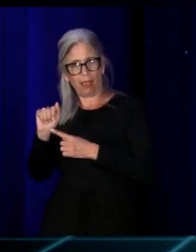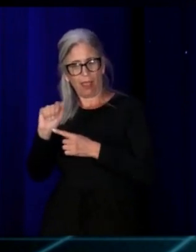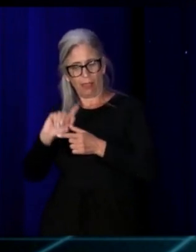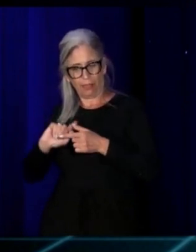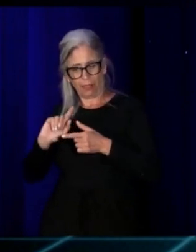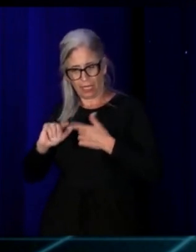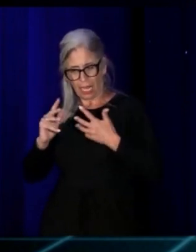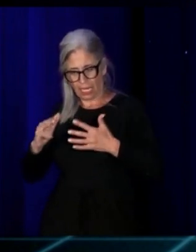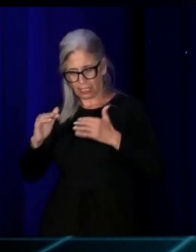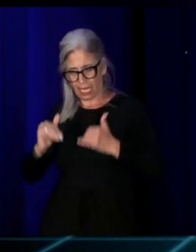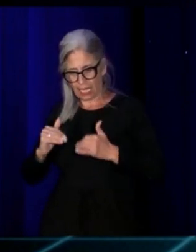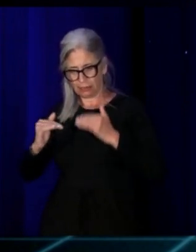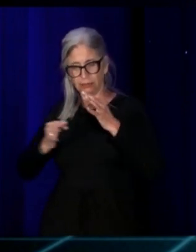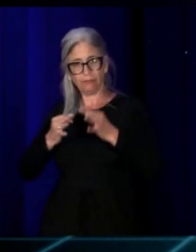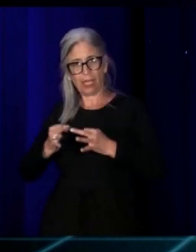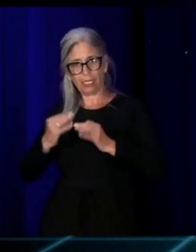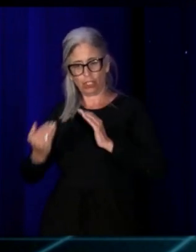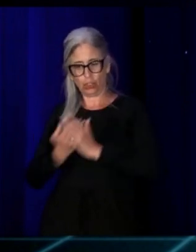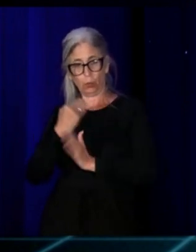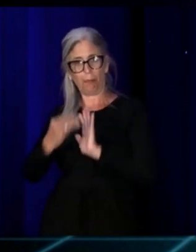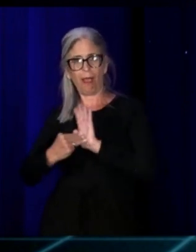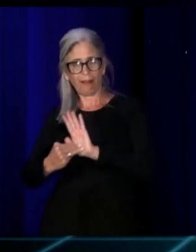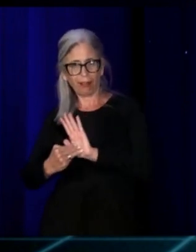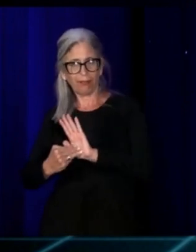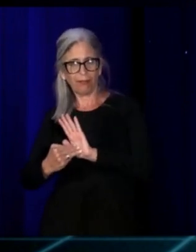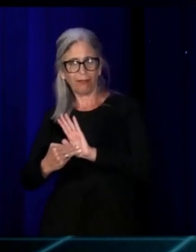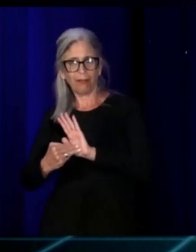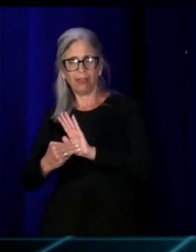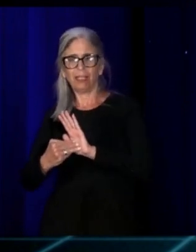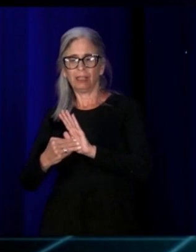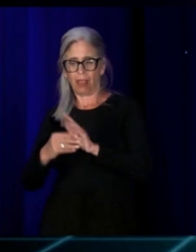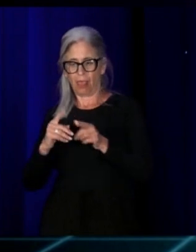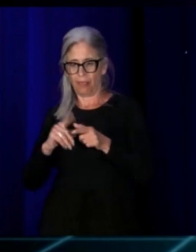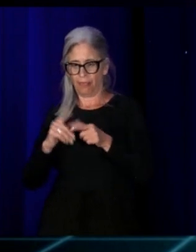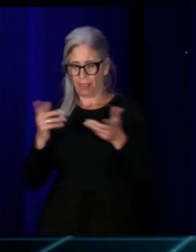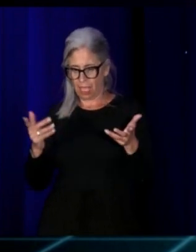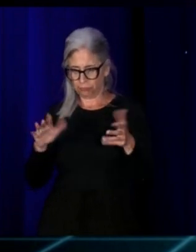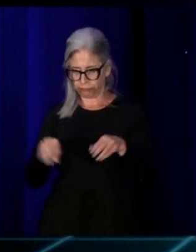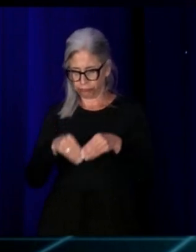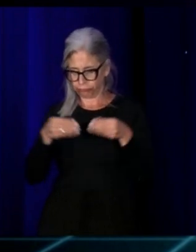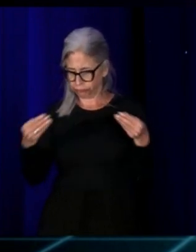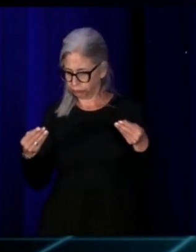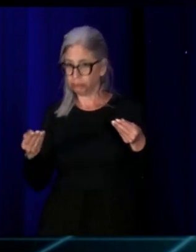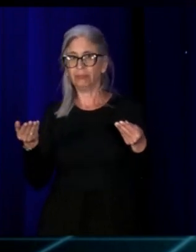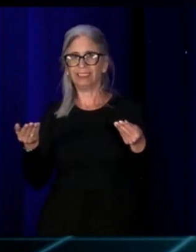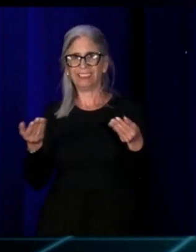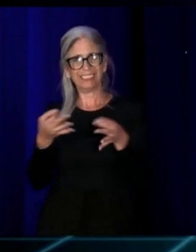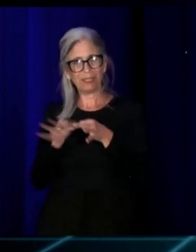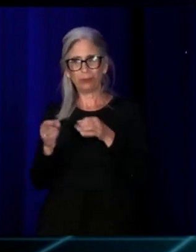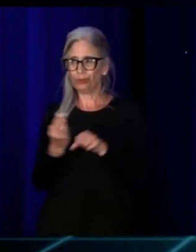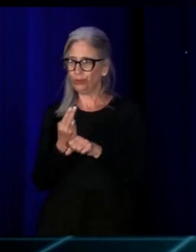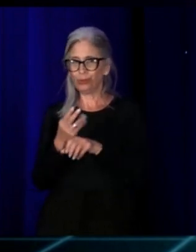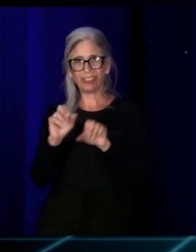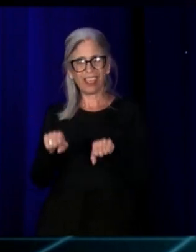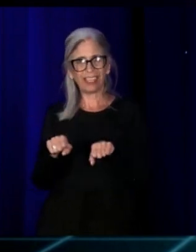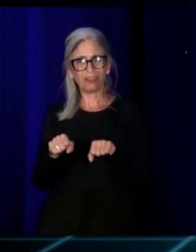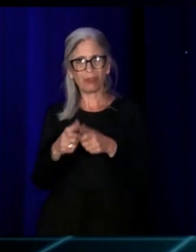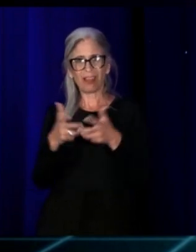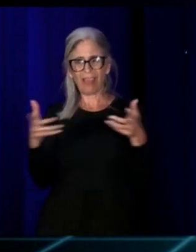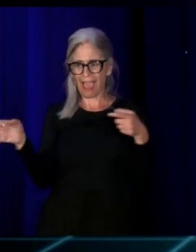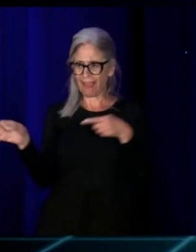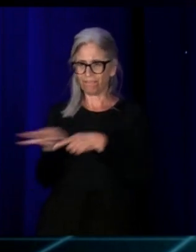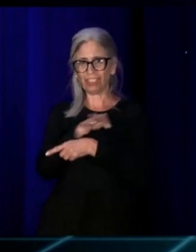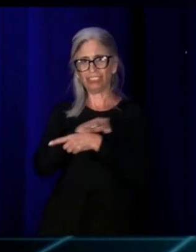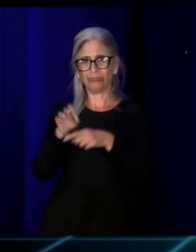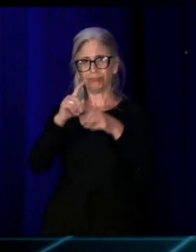and I can define a new model, and out of the box I have something very simple to use that comes with a lot of